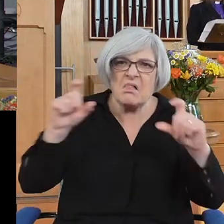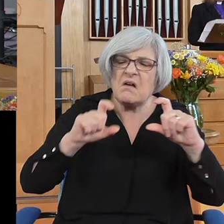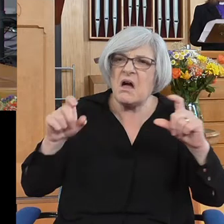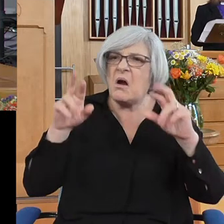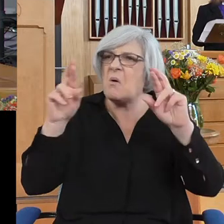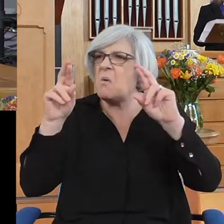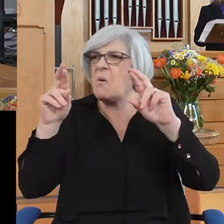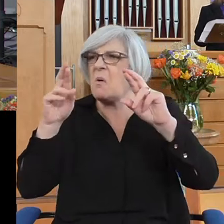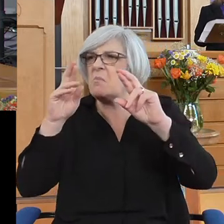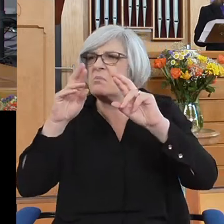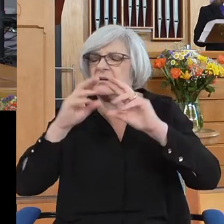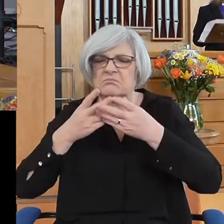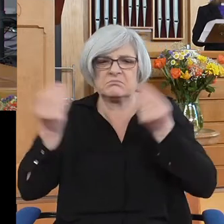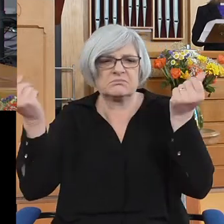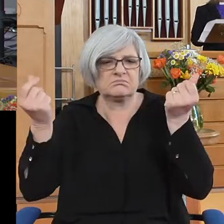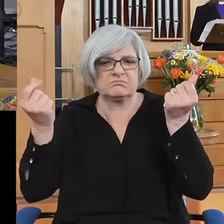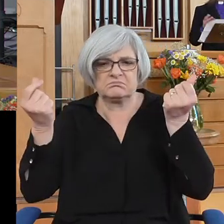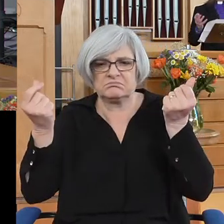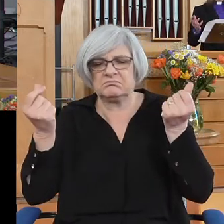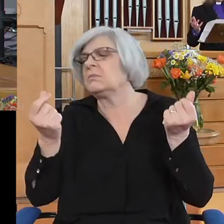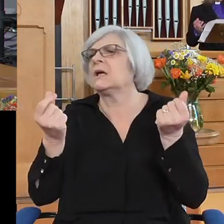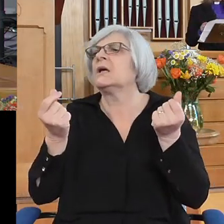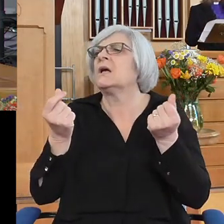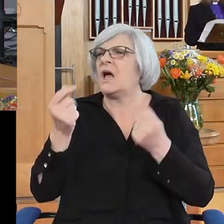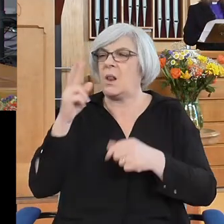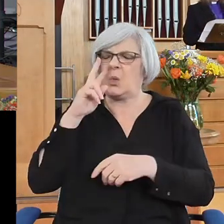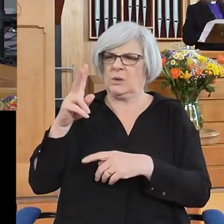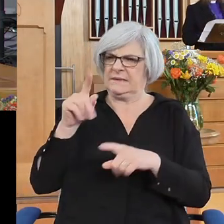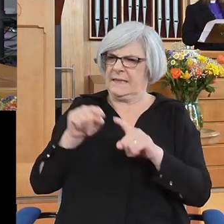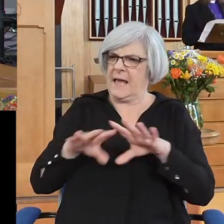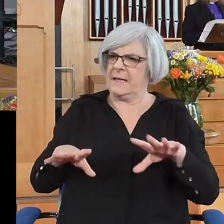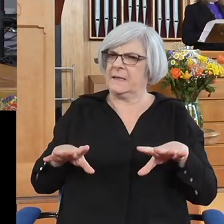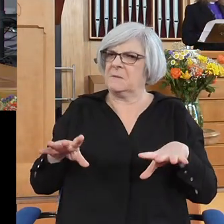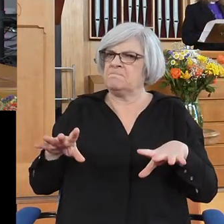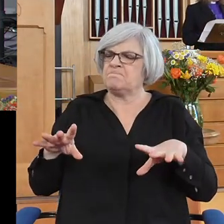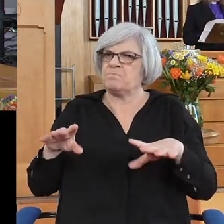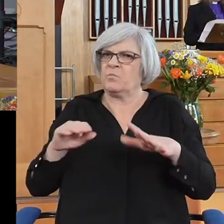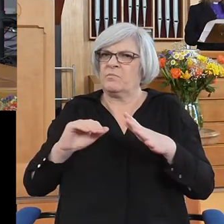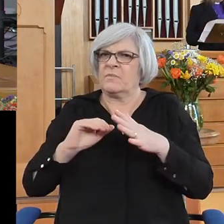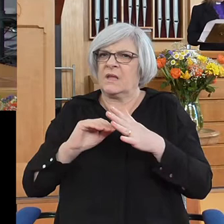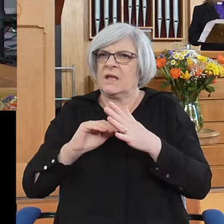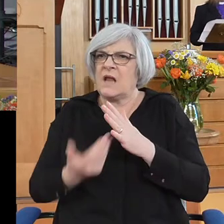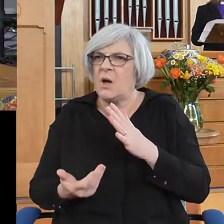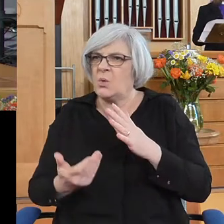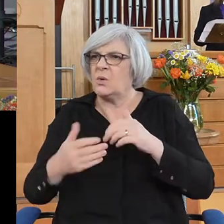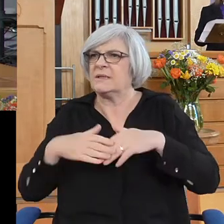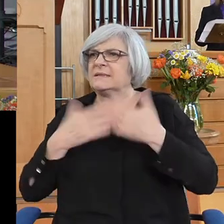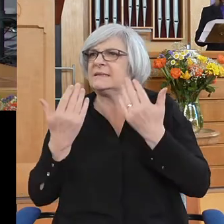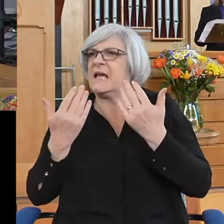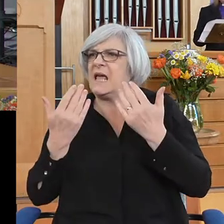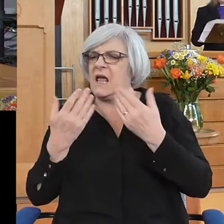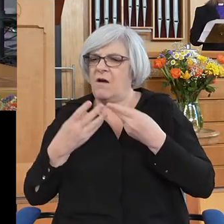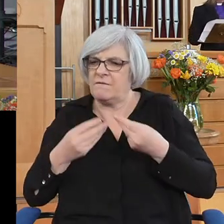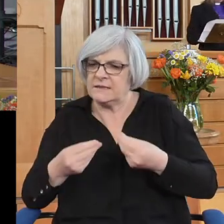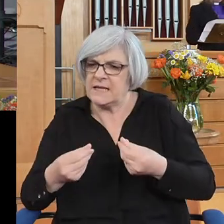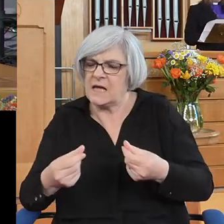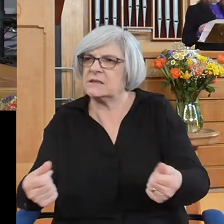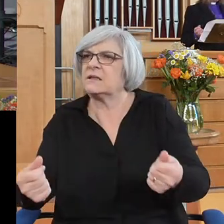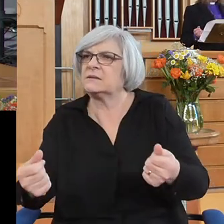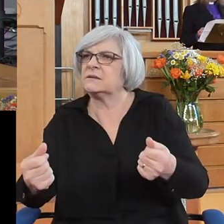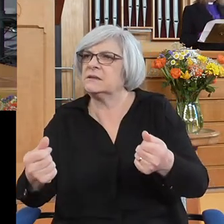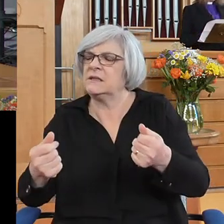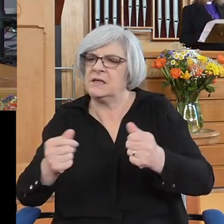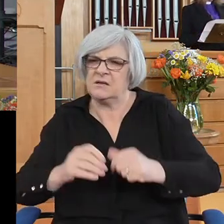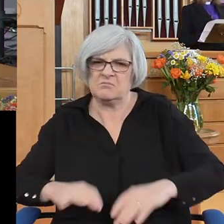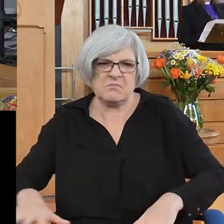is disappeared, and it looks like now is the day of the desert and of the